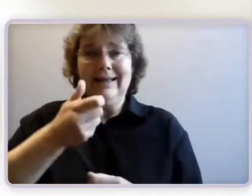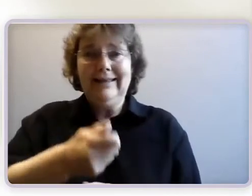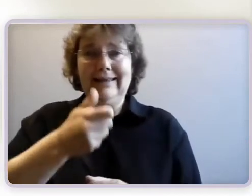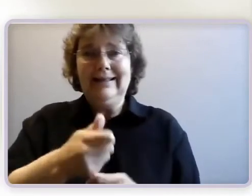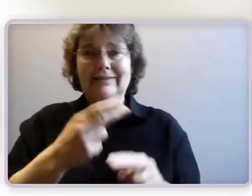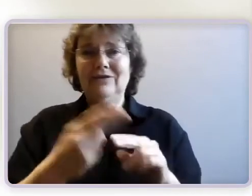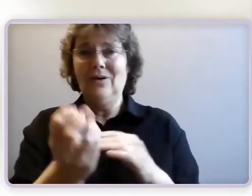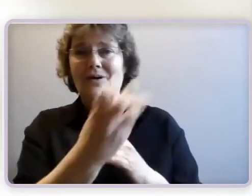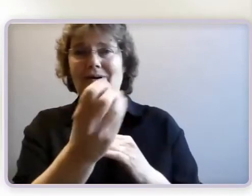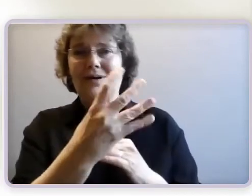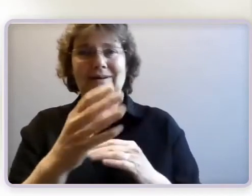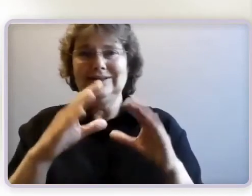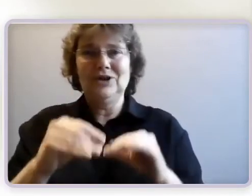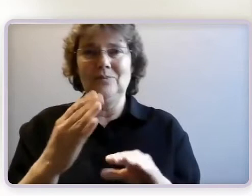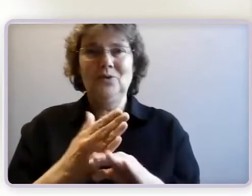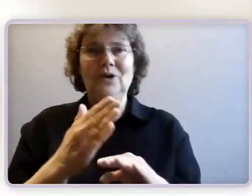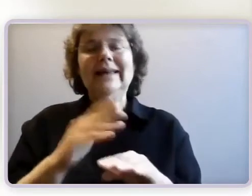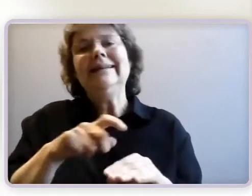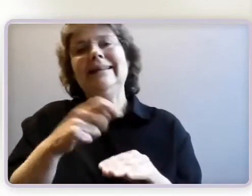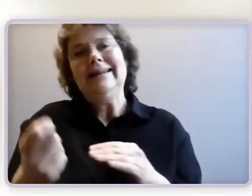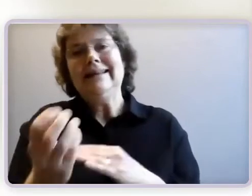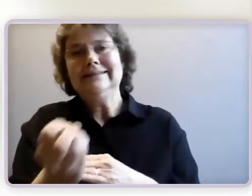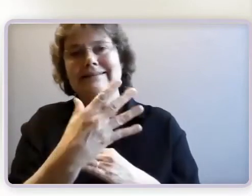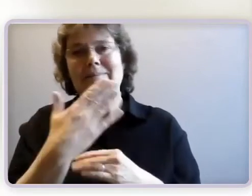working. Could we change to the next slide? Thank you.